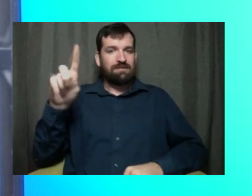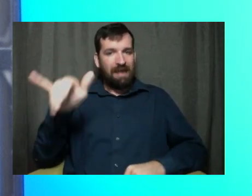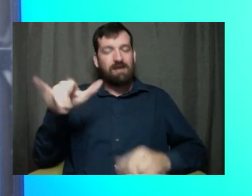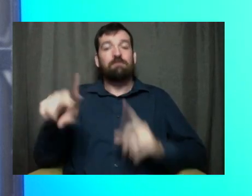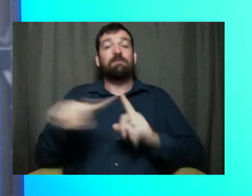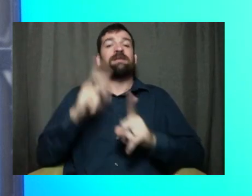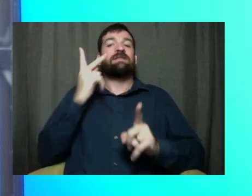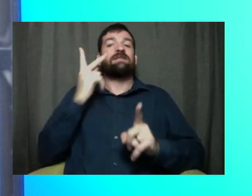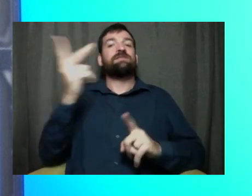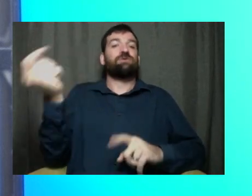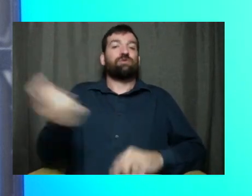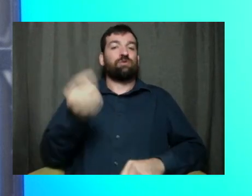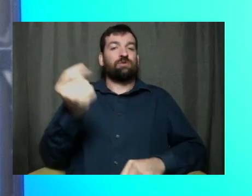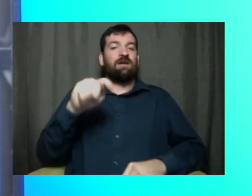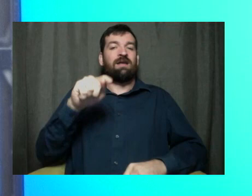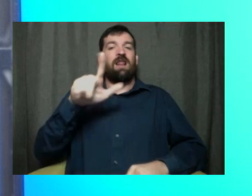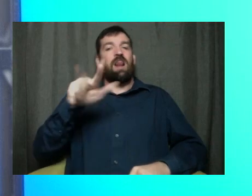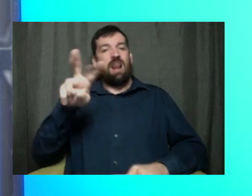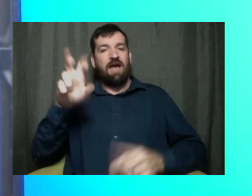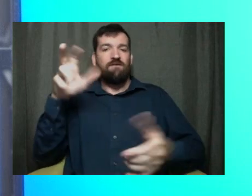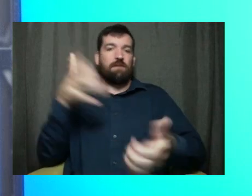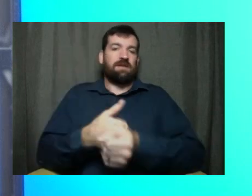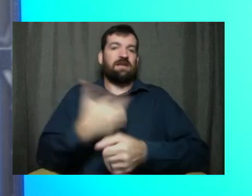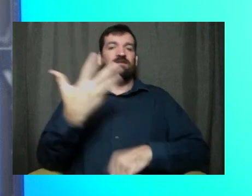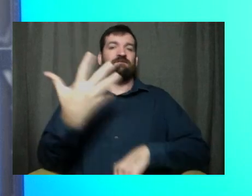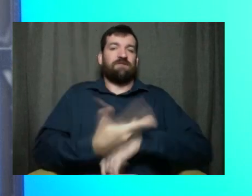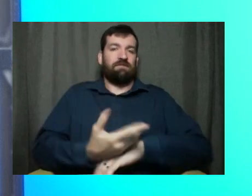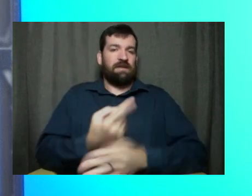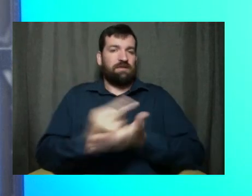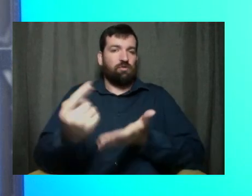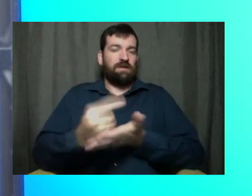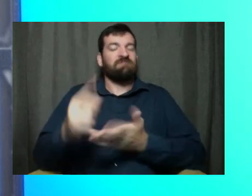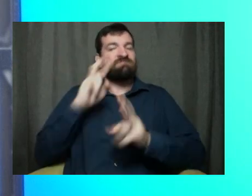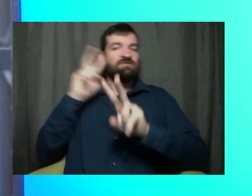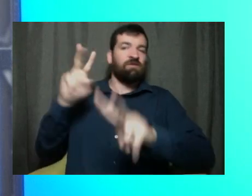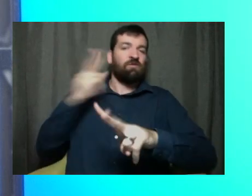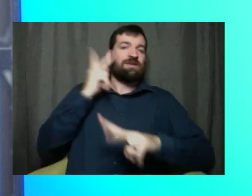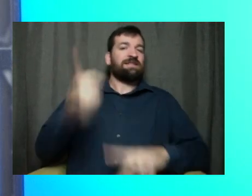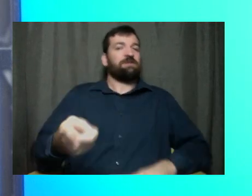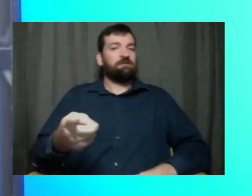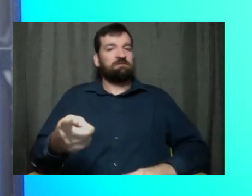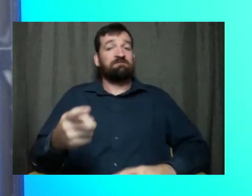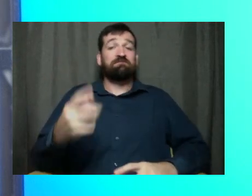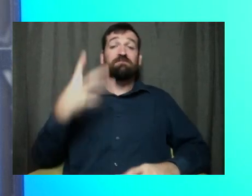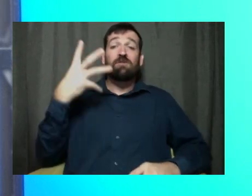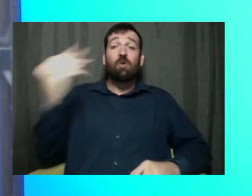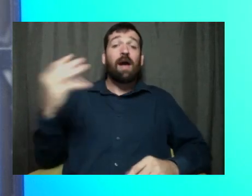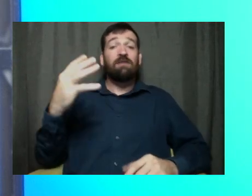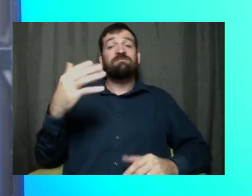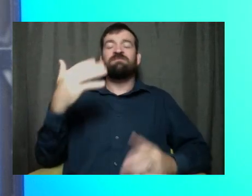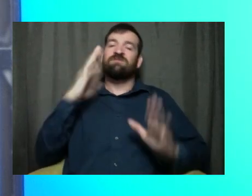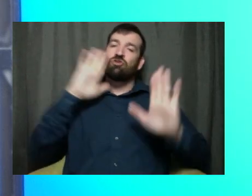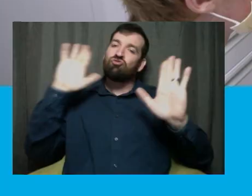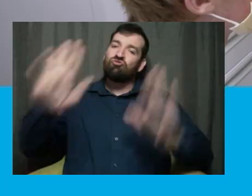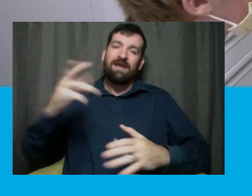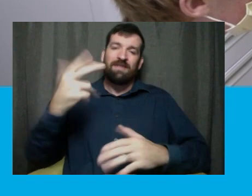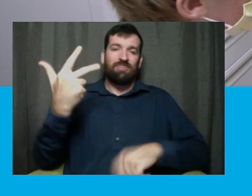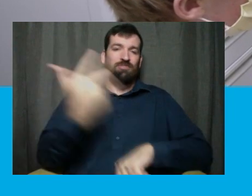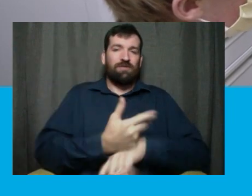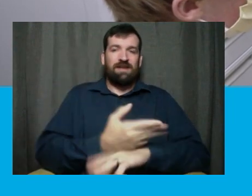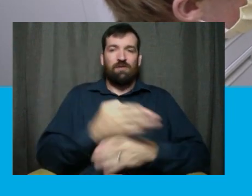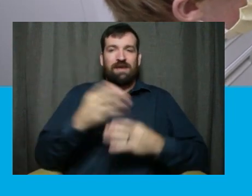our live updates 5 days a week, we are really looking forward to seeing you then. So go out and make it a great 3-day weekend.